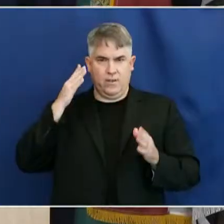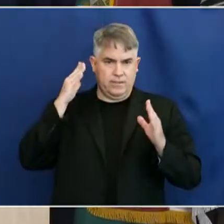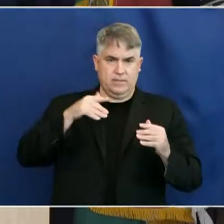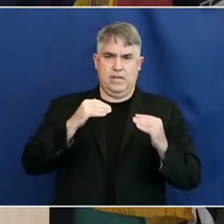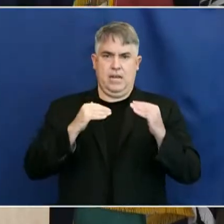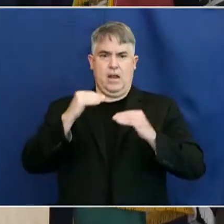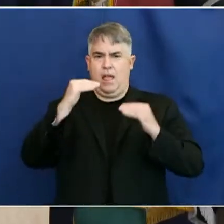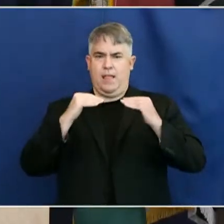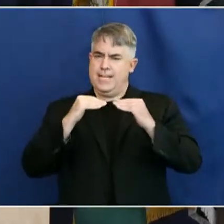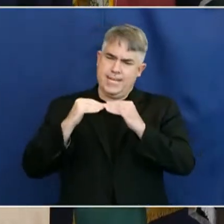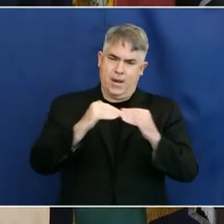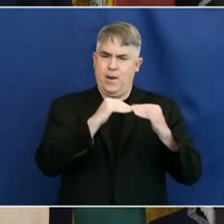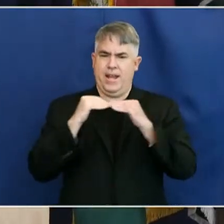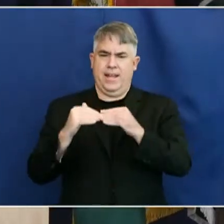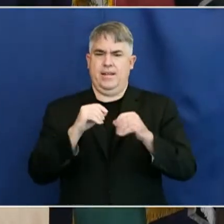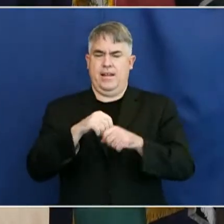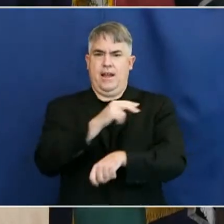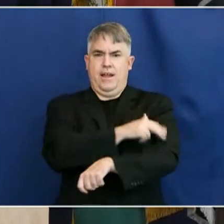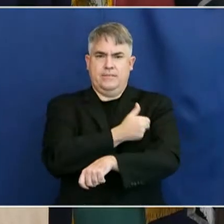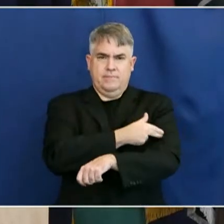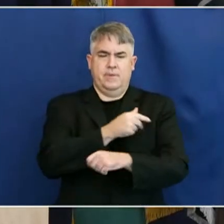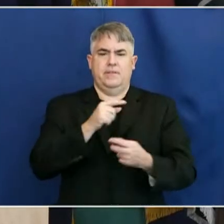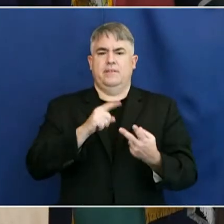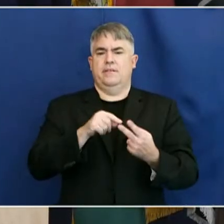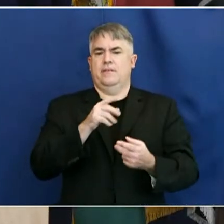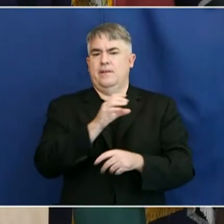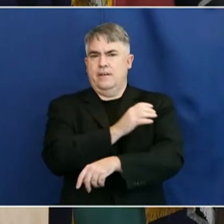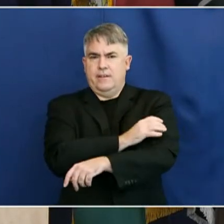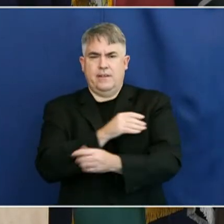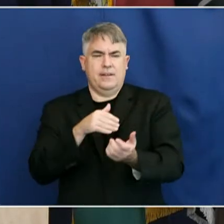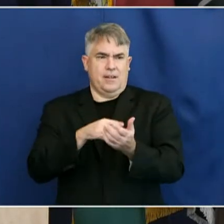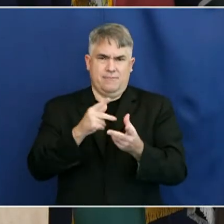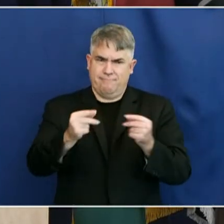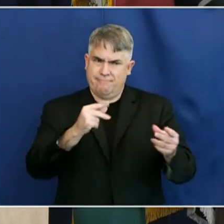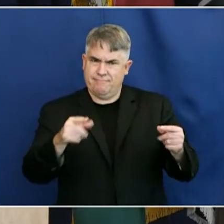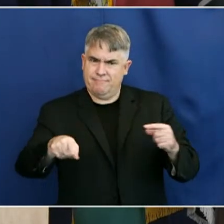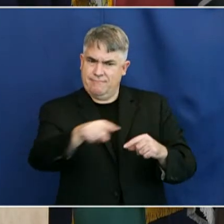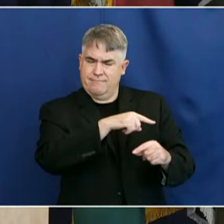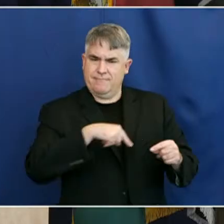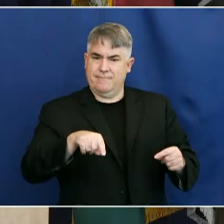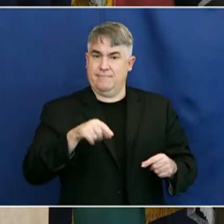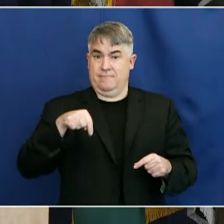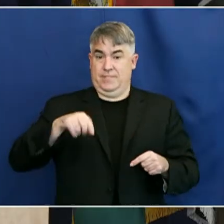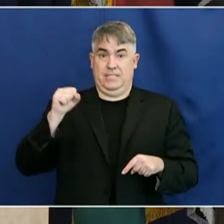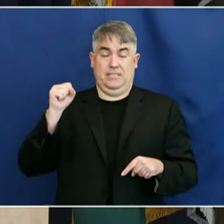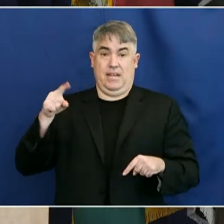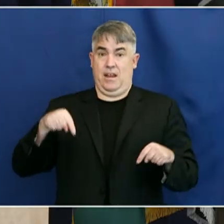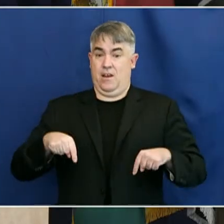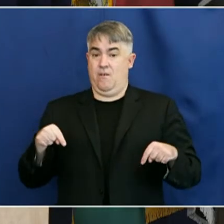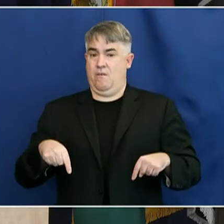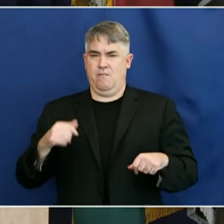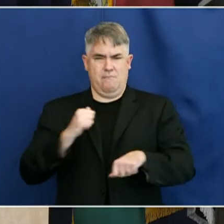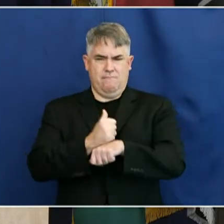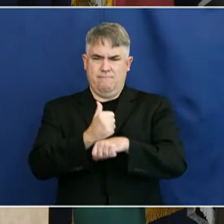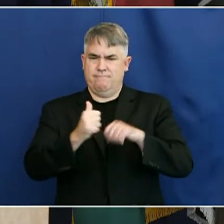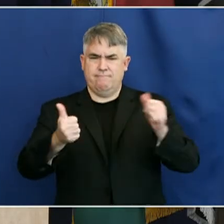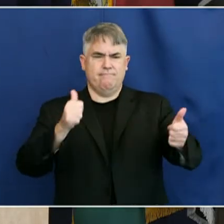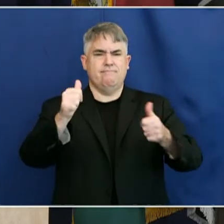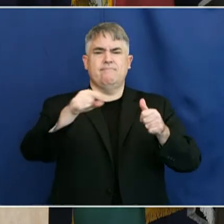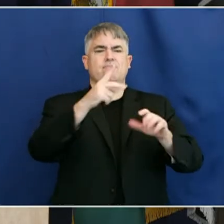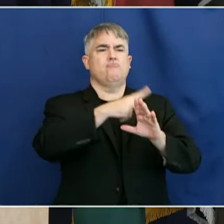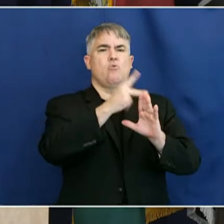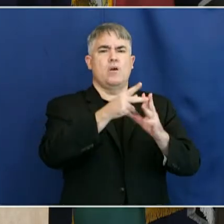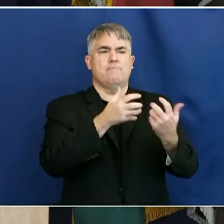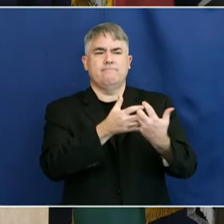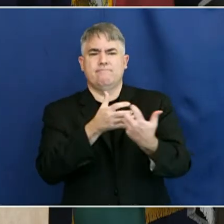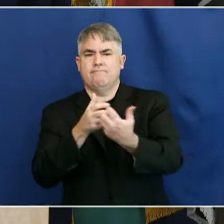working hard at the county to ensure that we have different programs and interventions that are going to be making a difference. When the